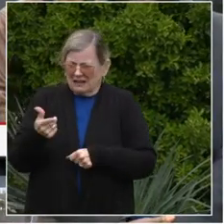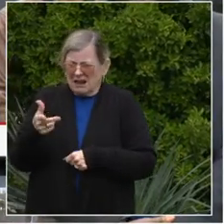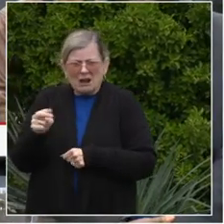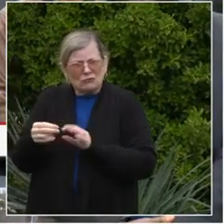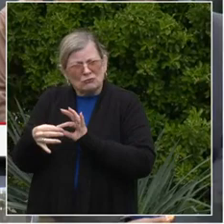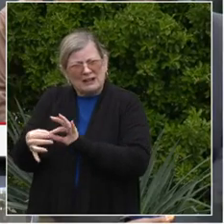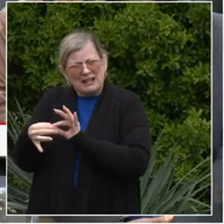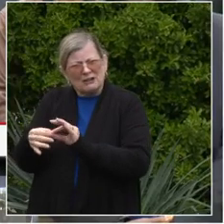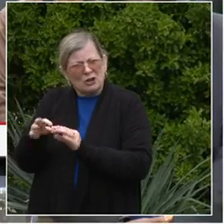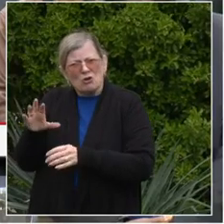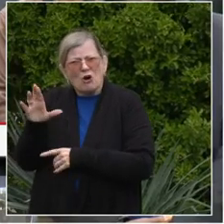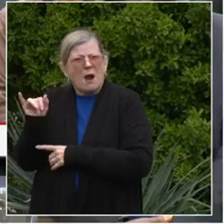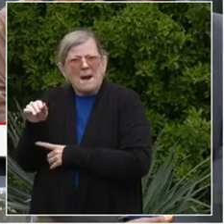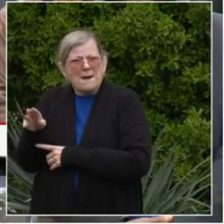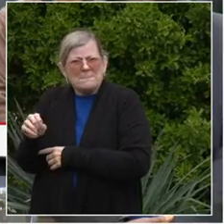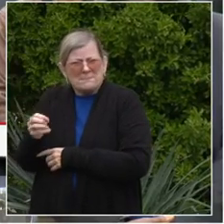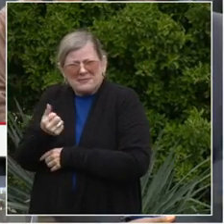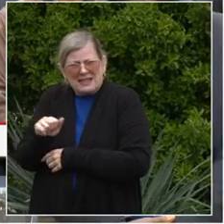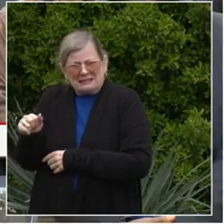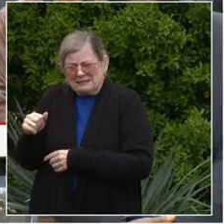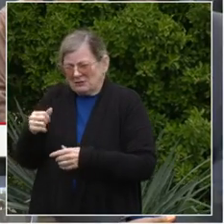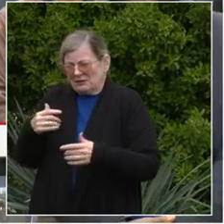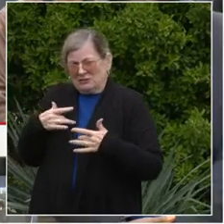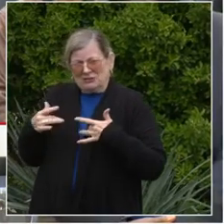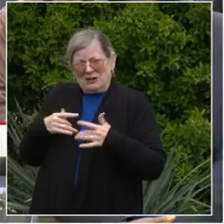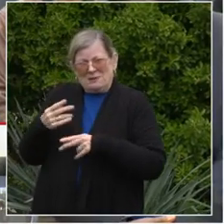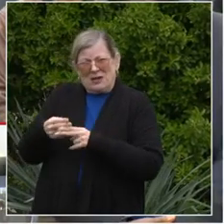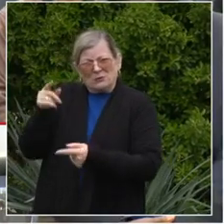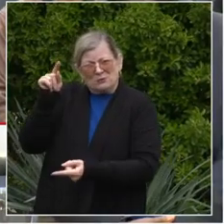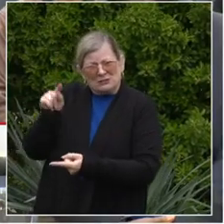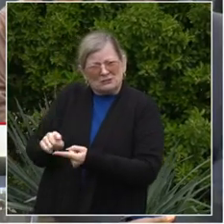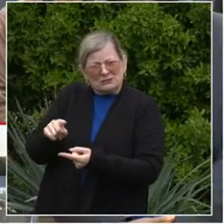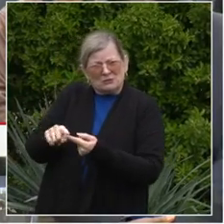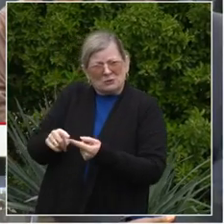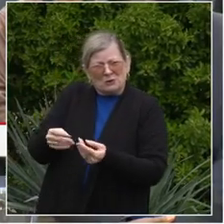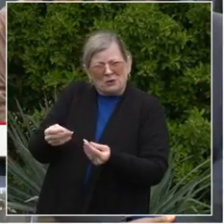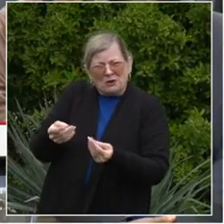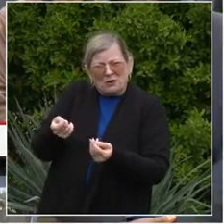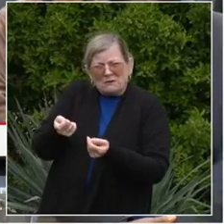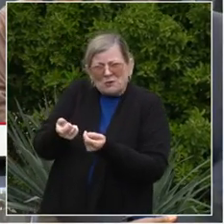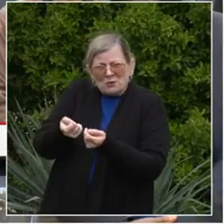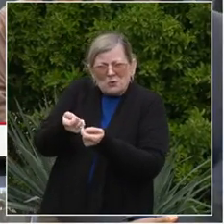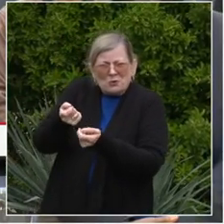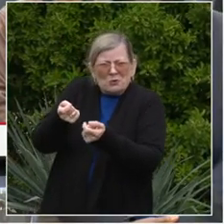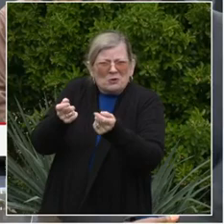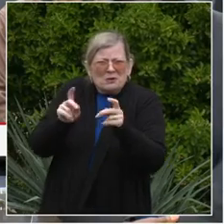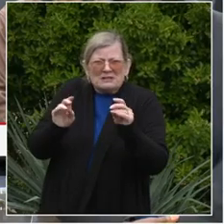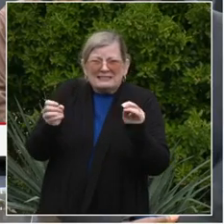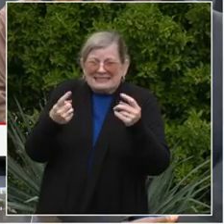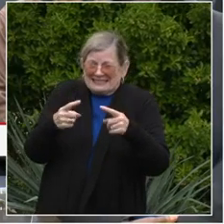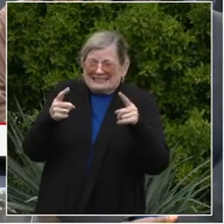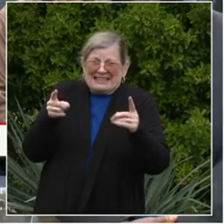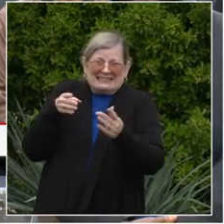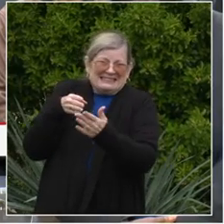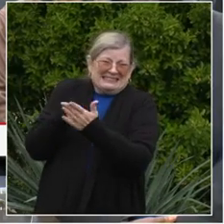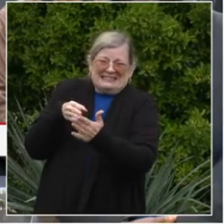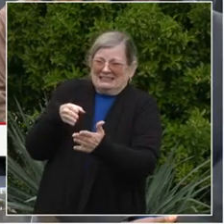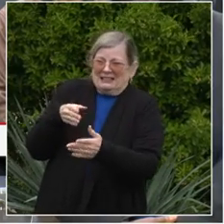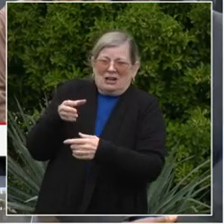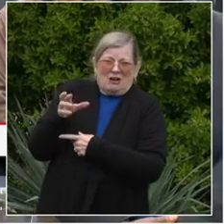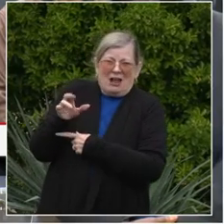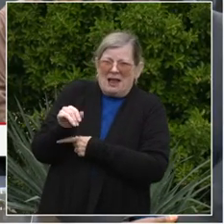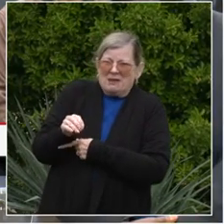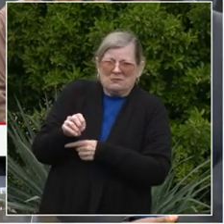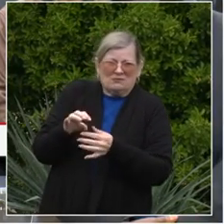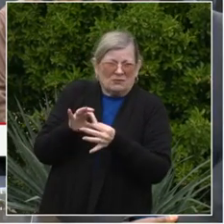that reducing that requirement might lead to fewer effective criminal prosecutions or reduced number of criminal convictions related to